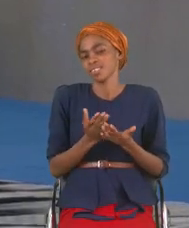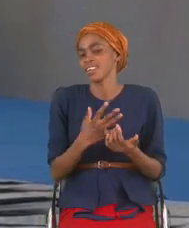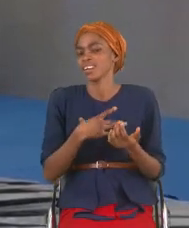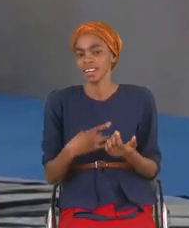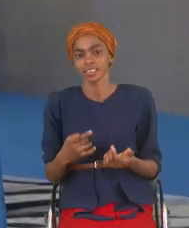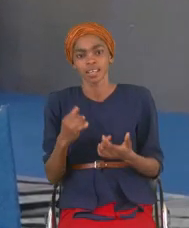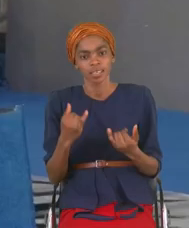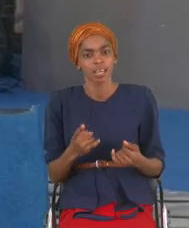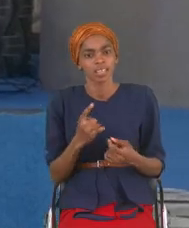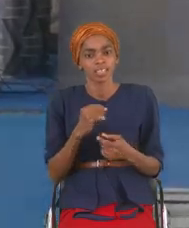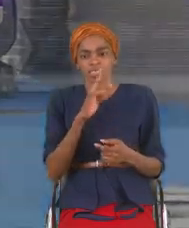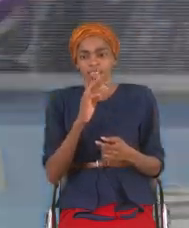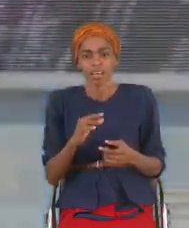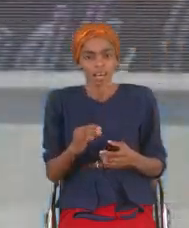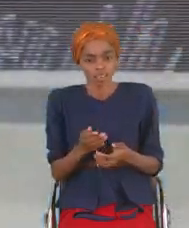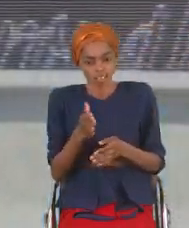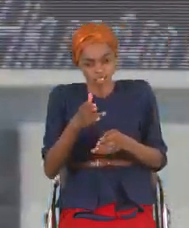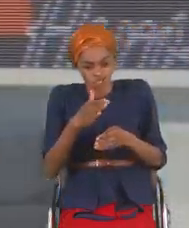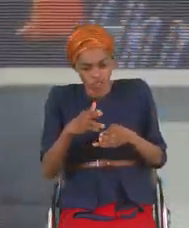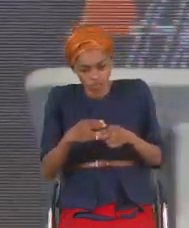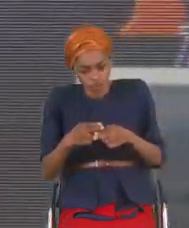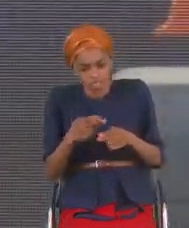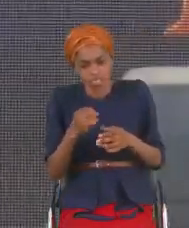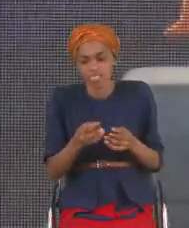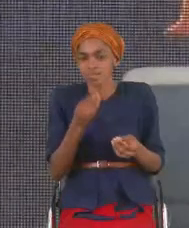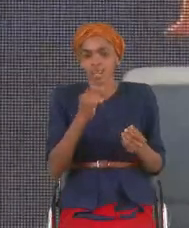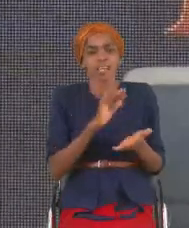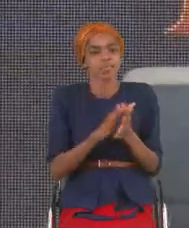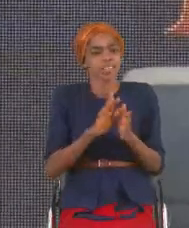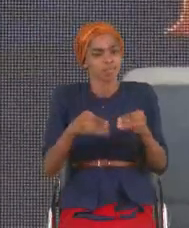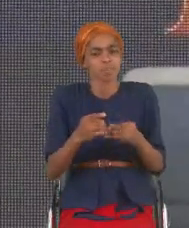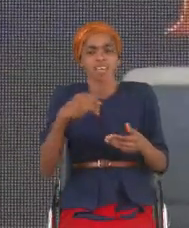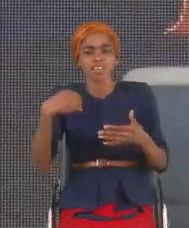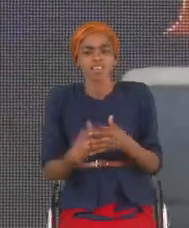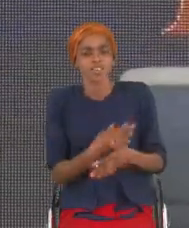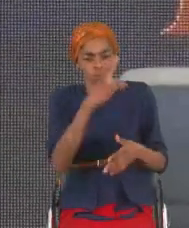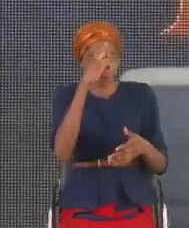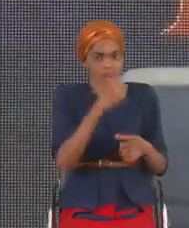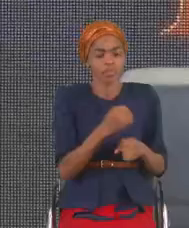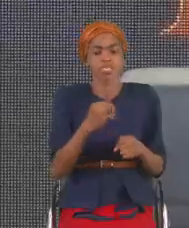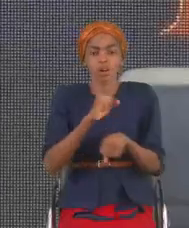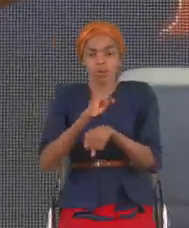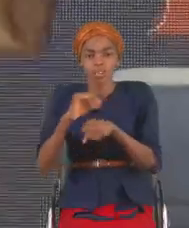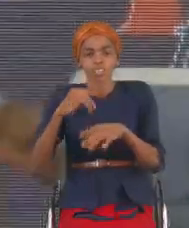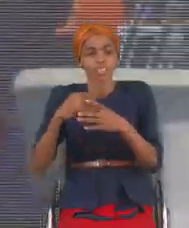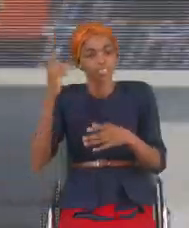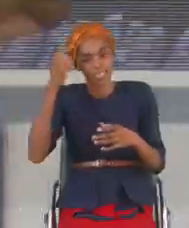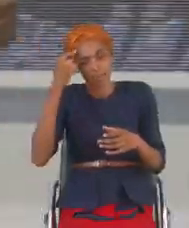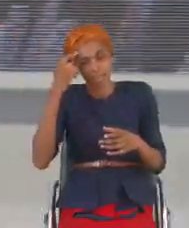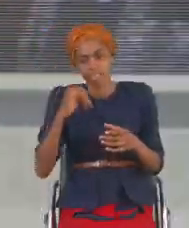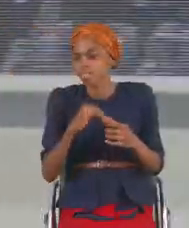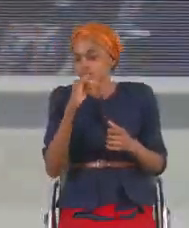regulated diet and the regulated lifestyle they are walking on his mind it's not the